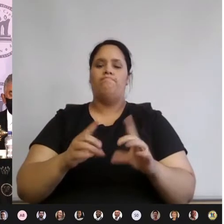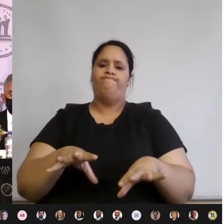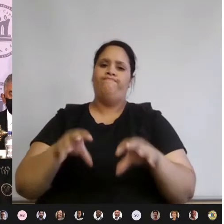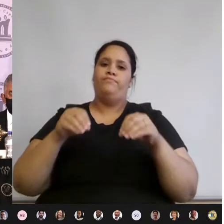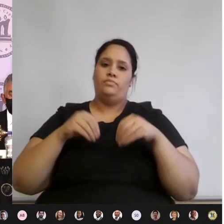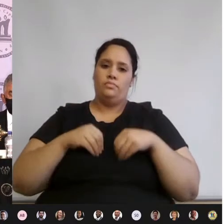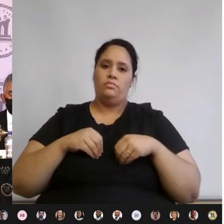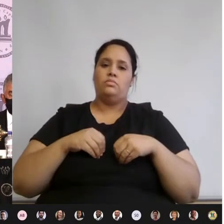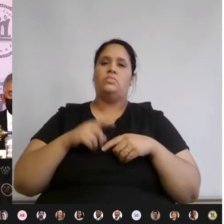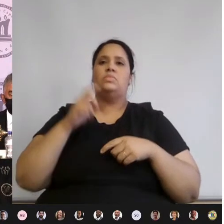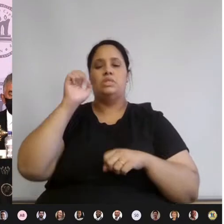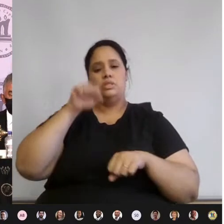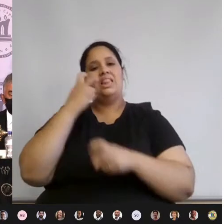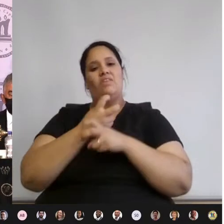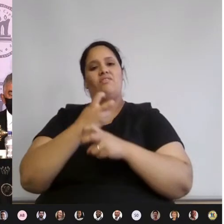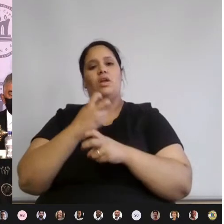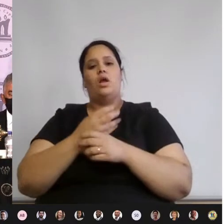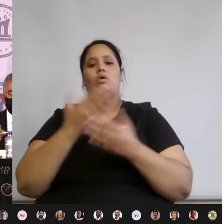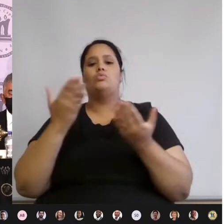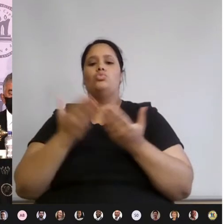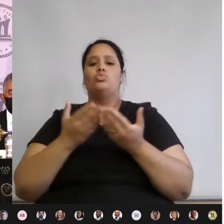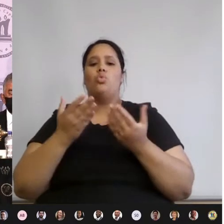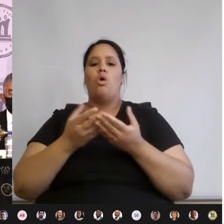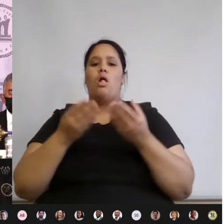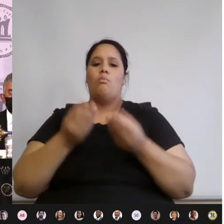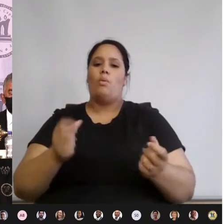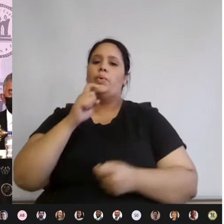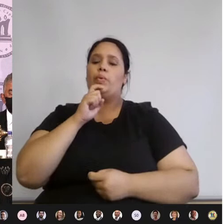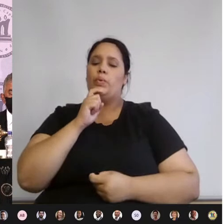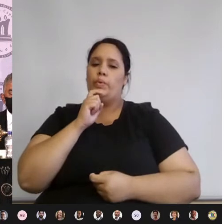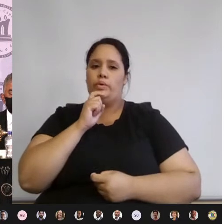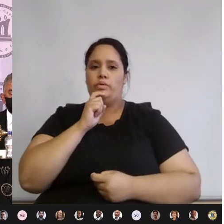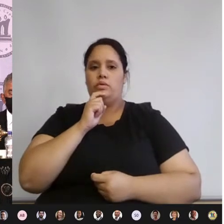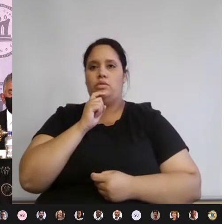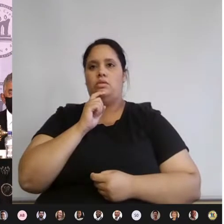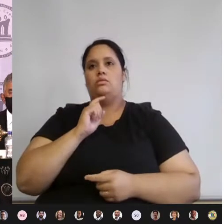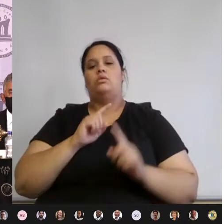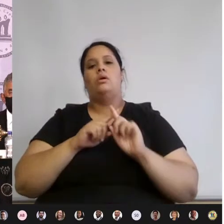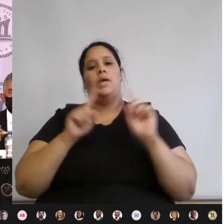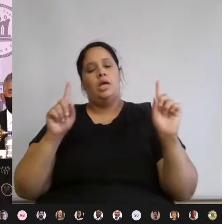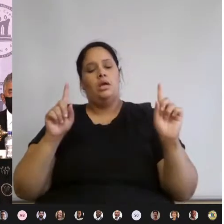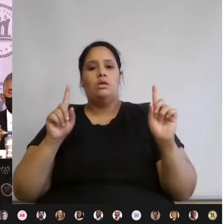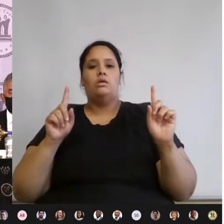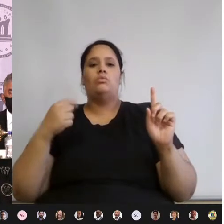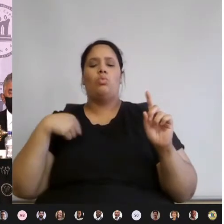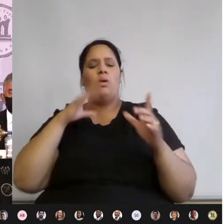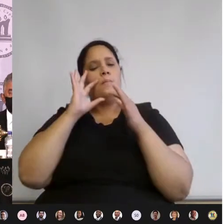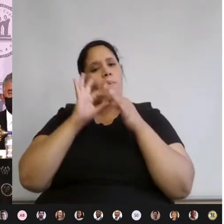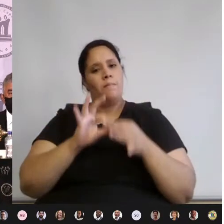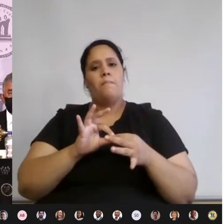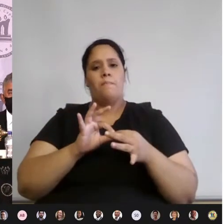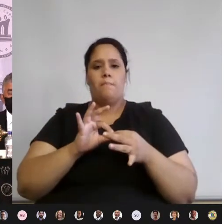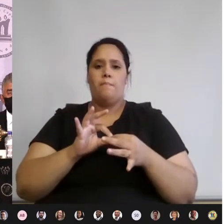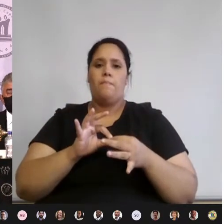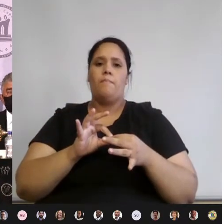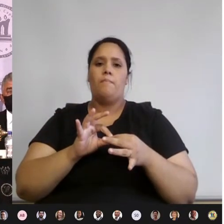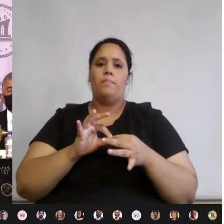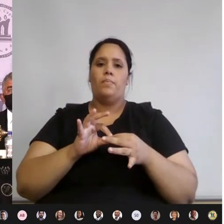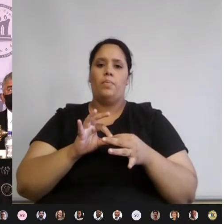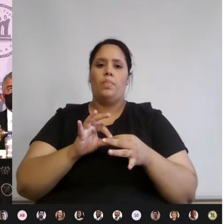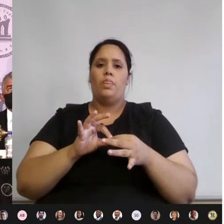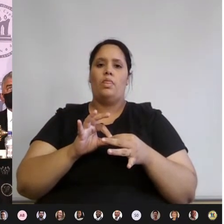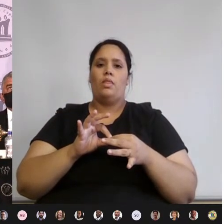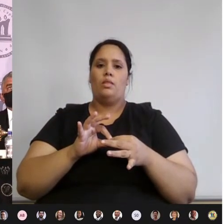it's difficult to use schools, Honorable Premier and Honorable members. But we have committed that we'll have less to